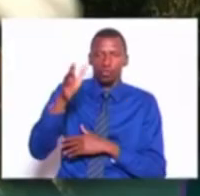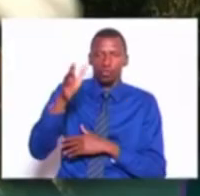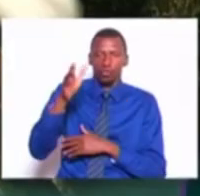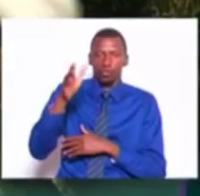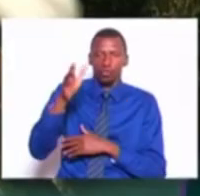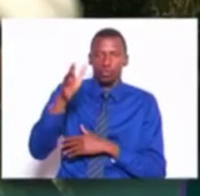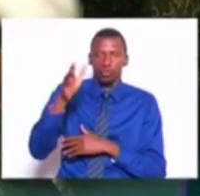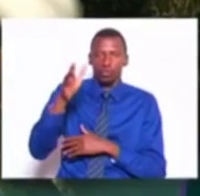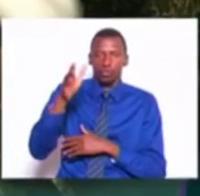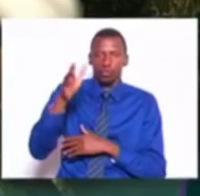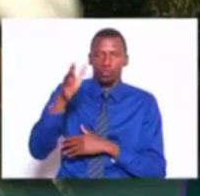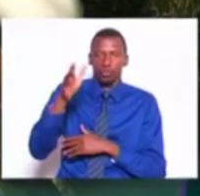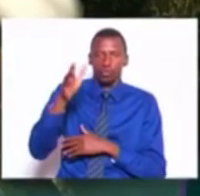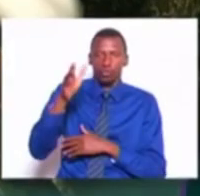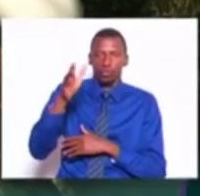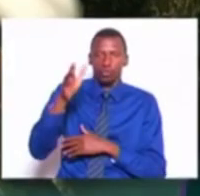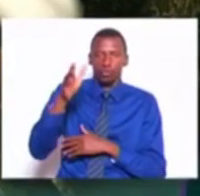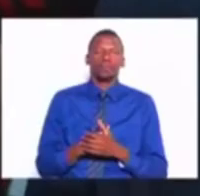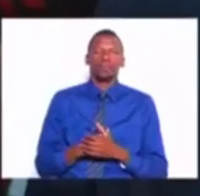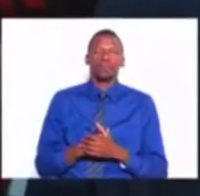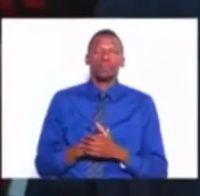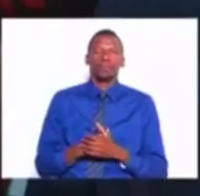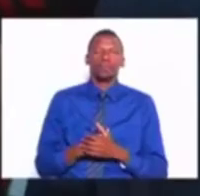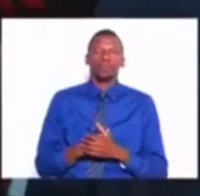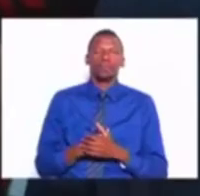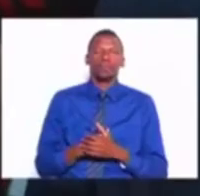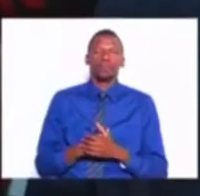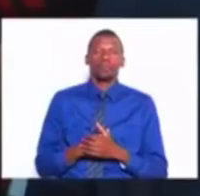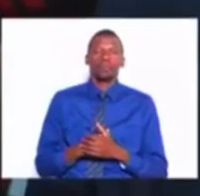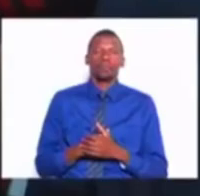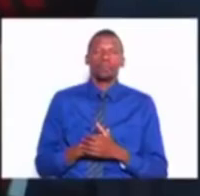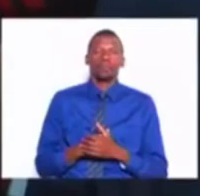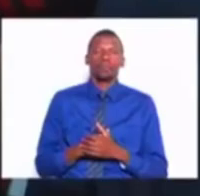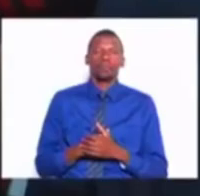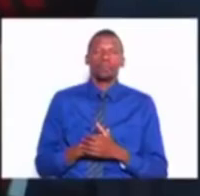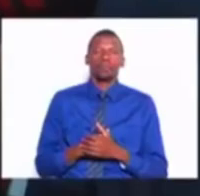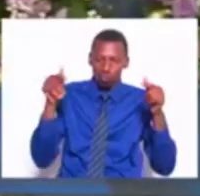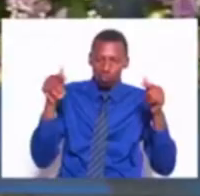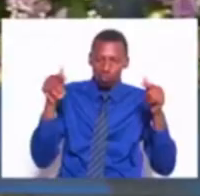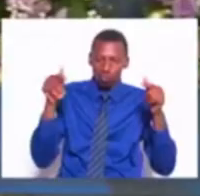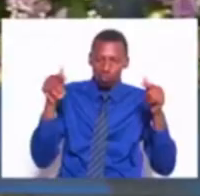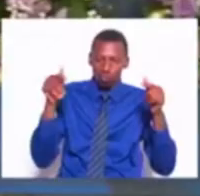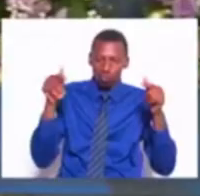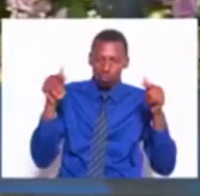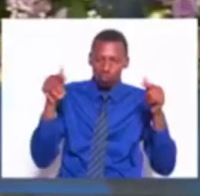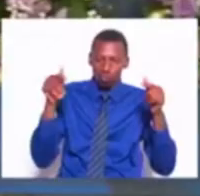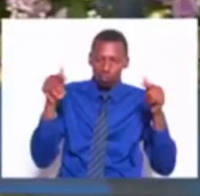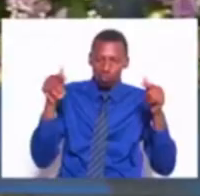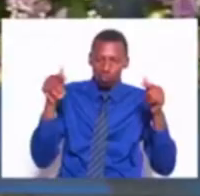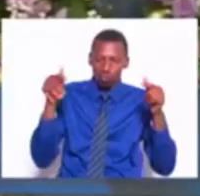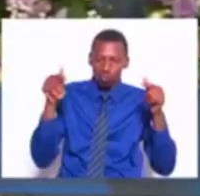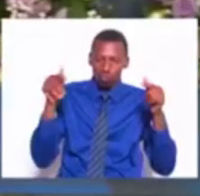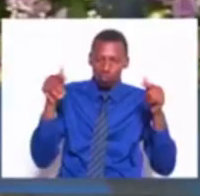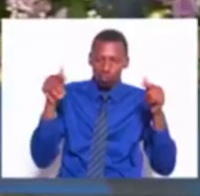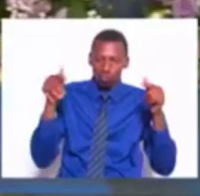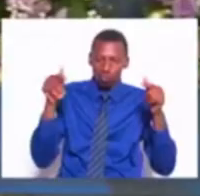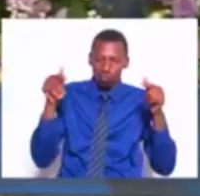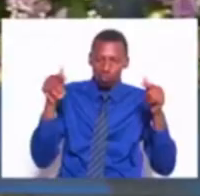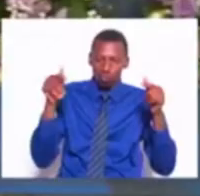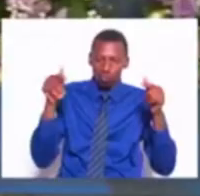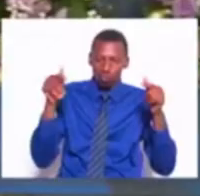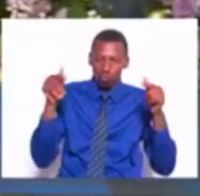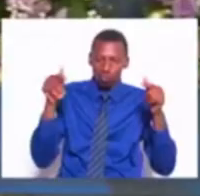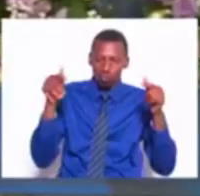Don't forget this. And I'm praying for you tonight that may the Holy Spirit help you